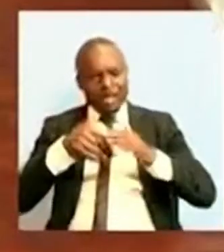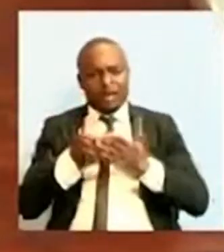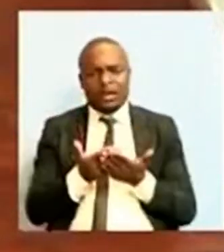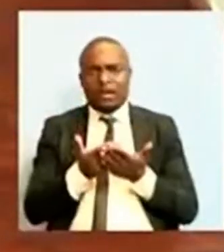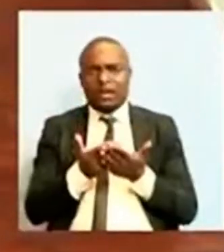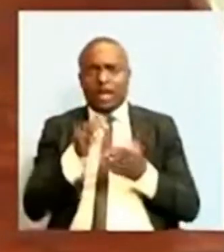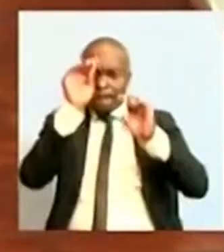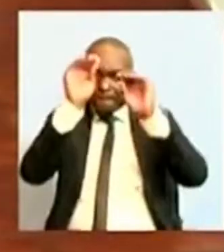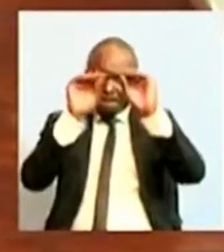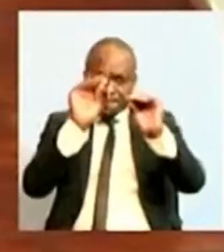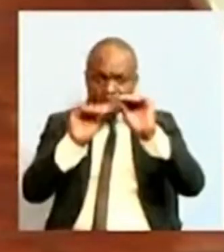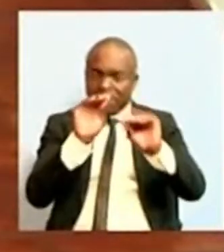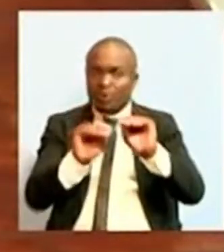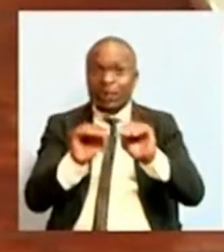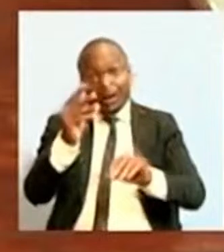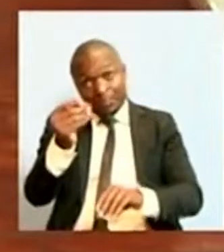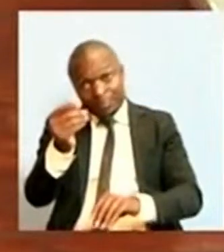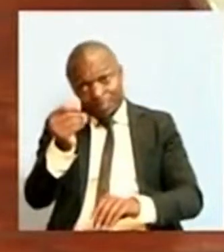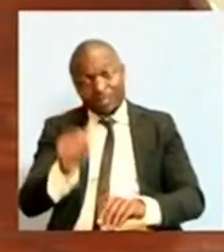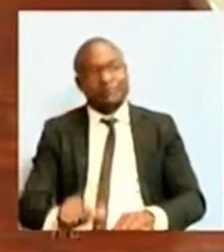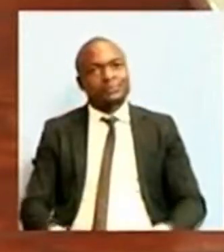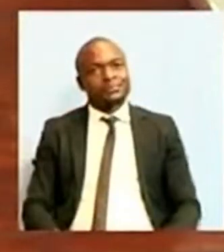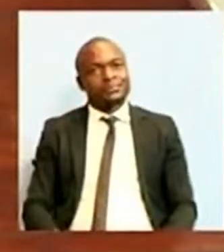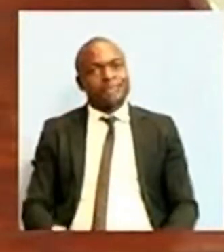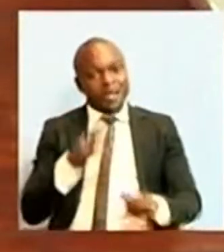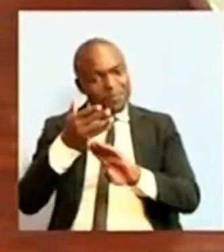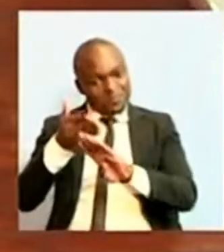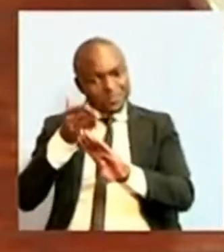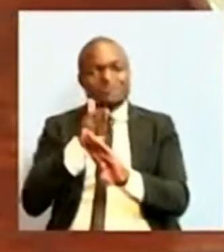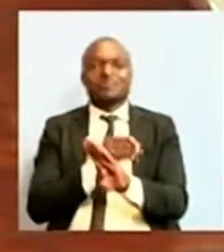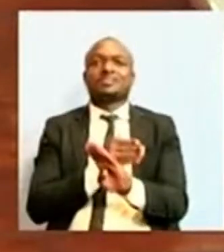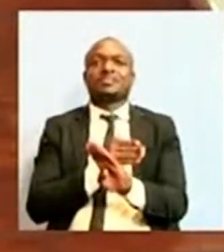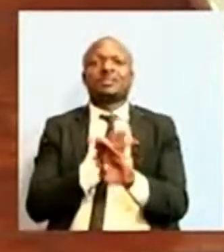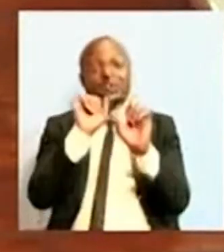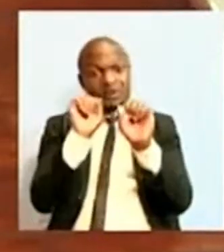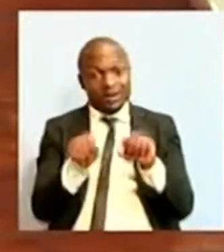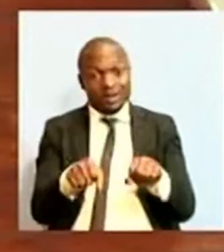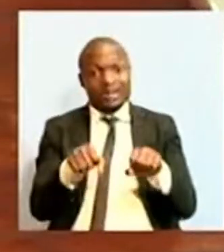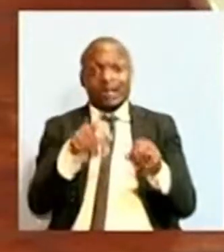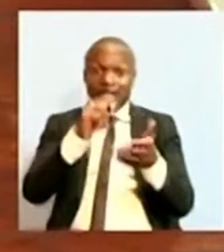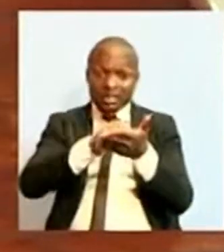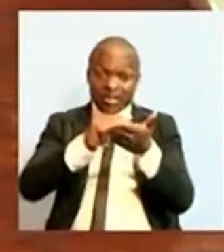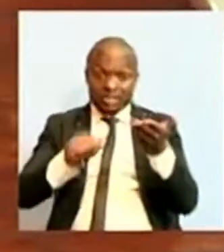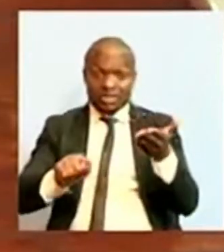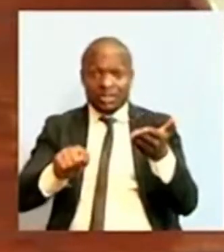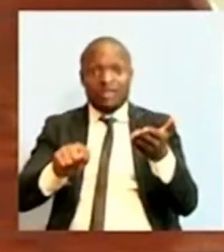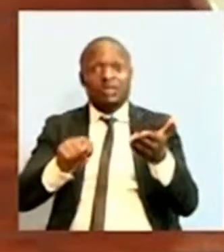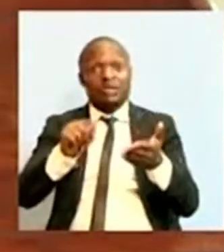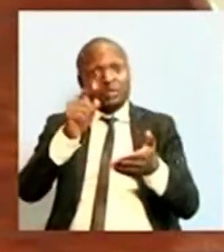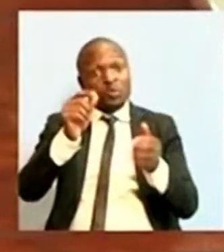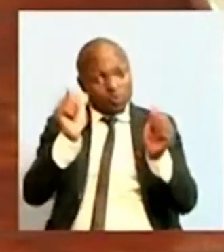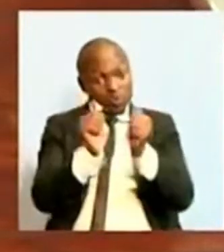are treating the Ngwezi before we can trust you with the Kwachas.